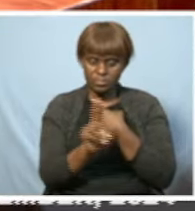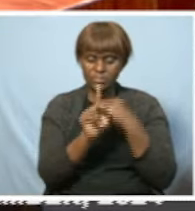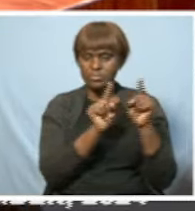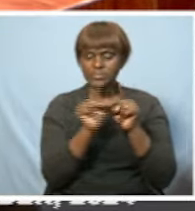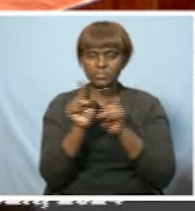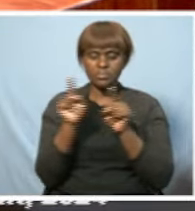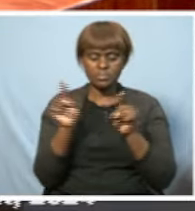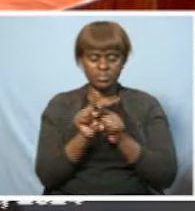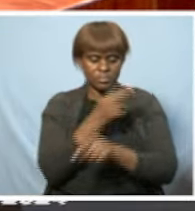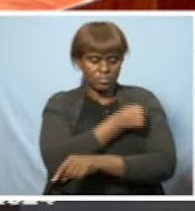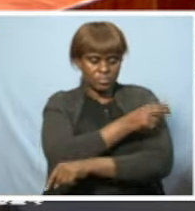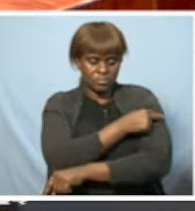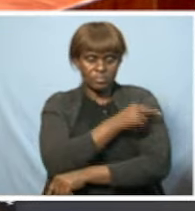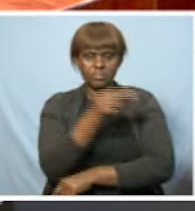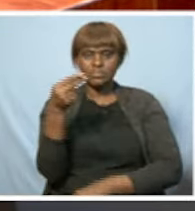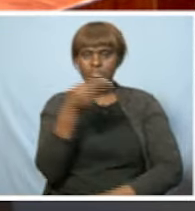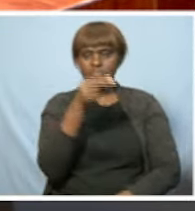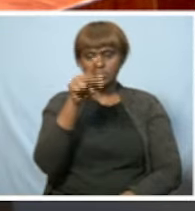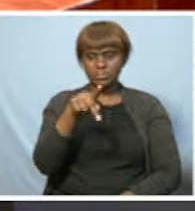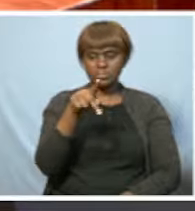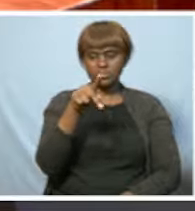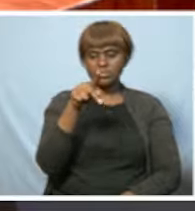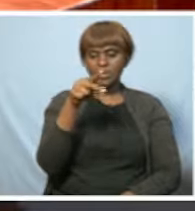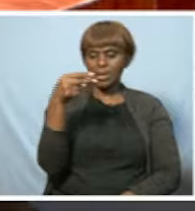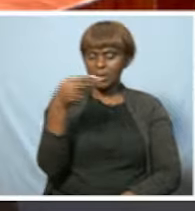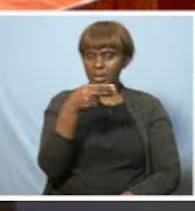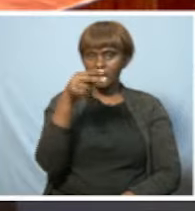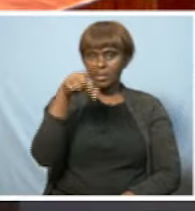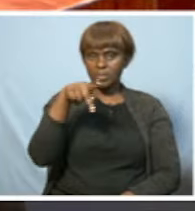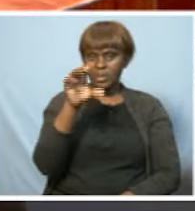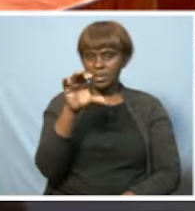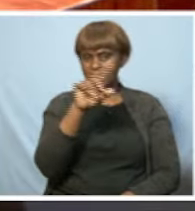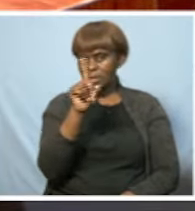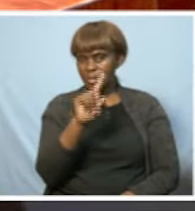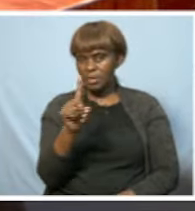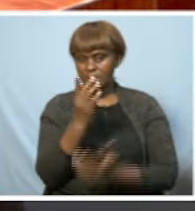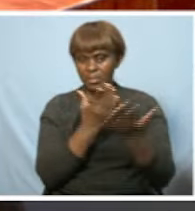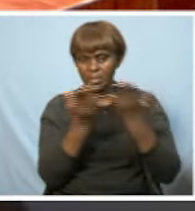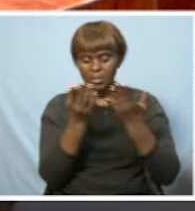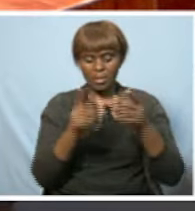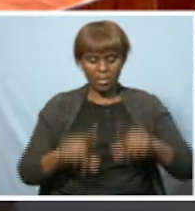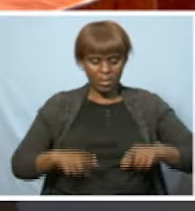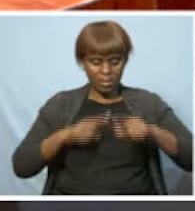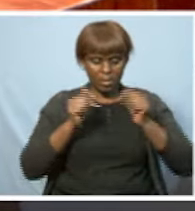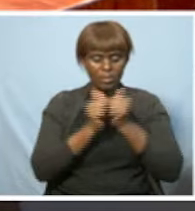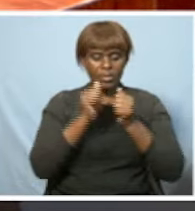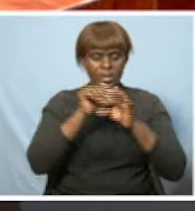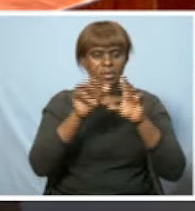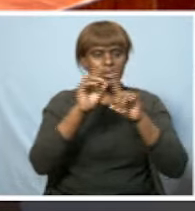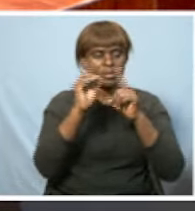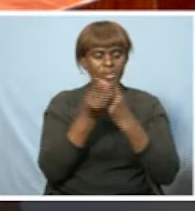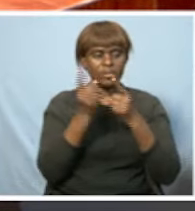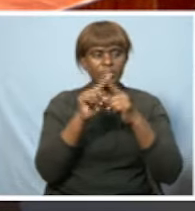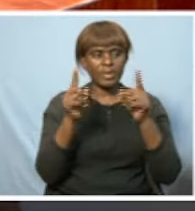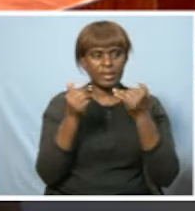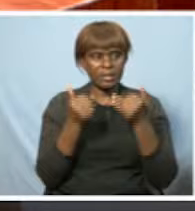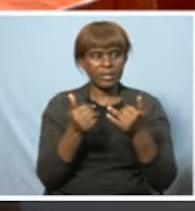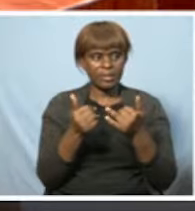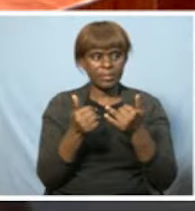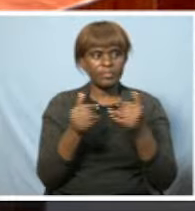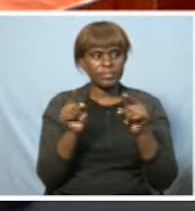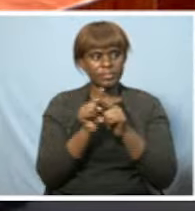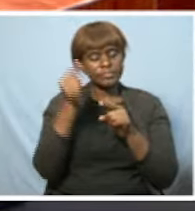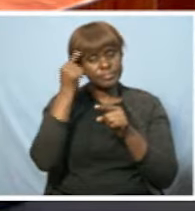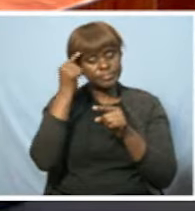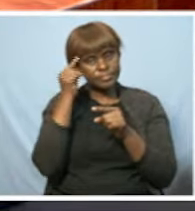health professionals deem fit to save lives within the district. However, the